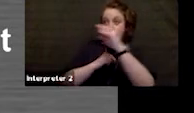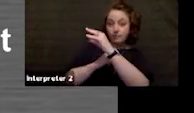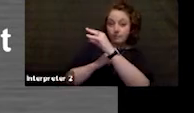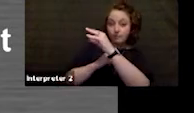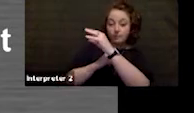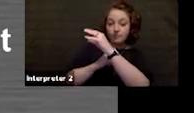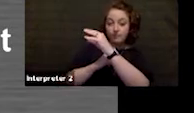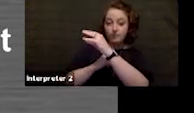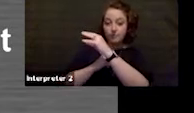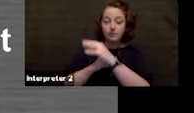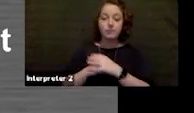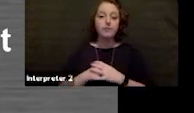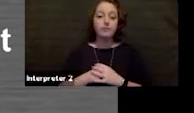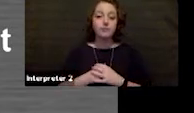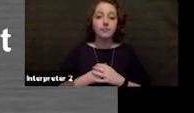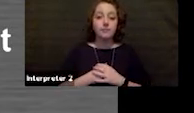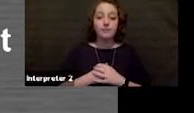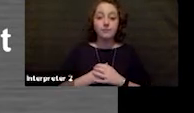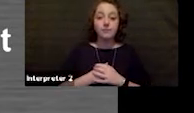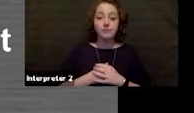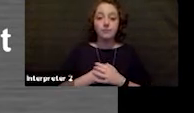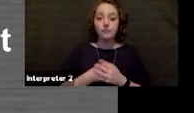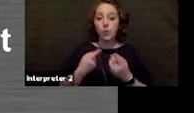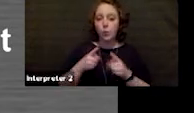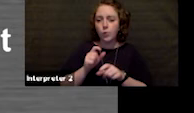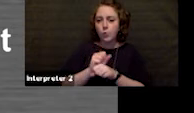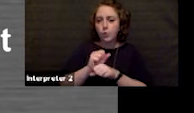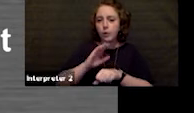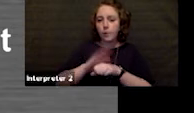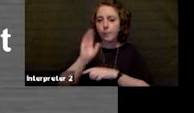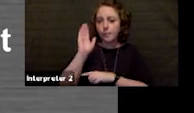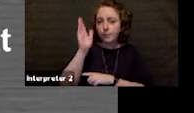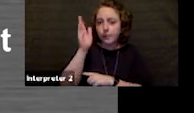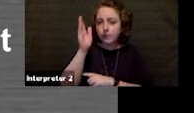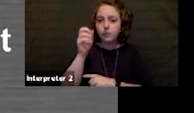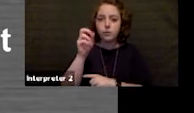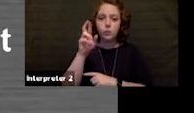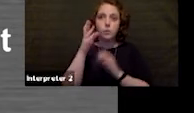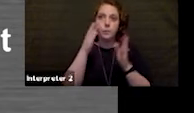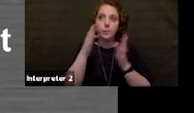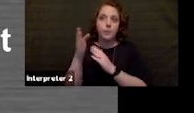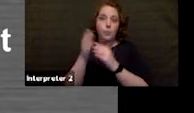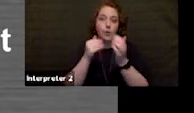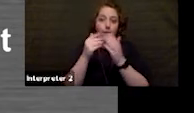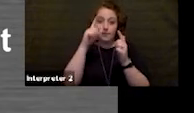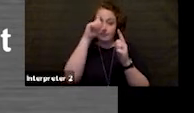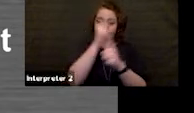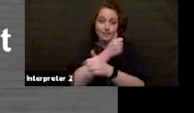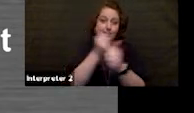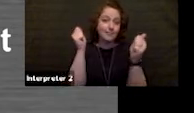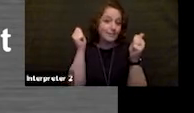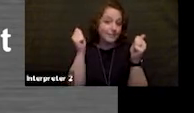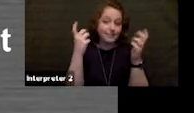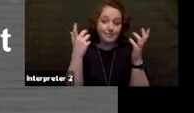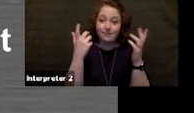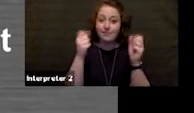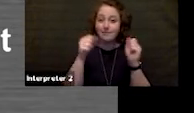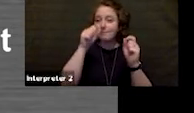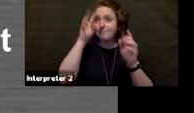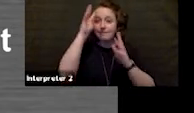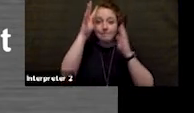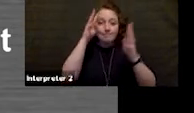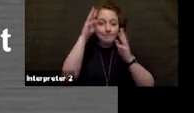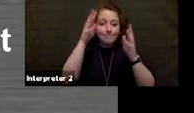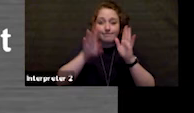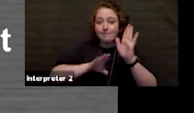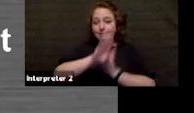through a presentation or plan to do who knows what, the sky's the limit. And so really, again, just